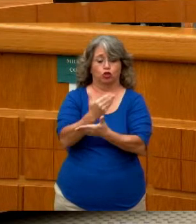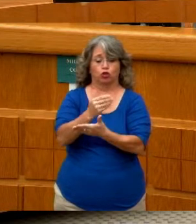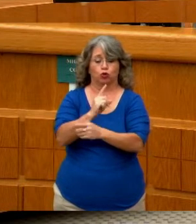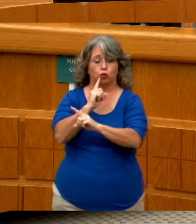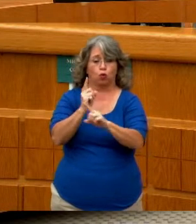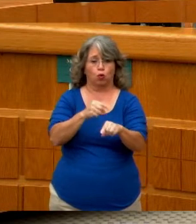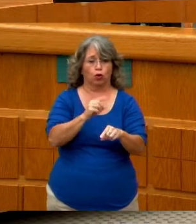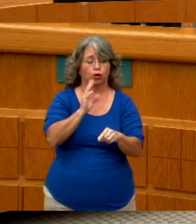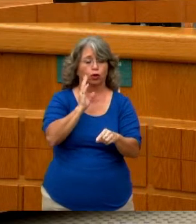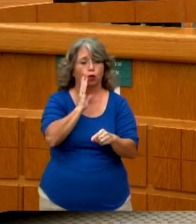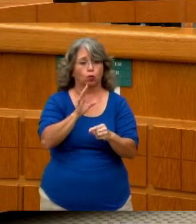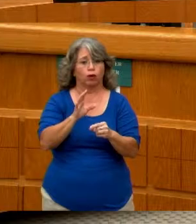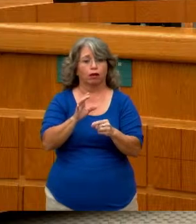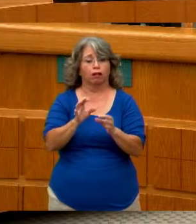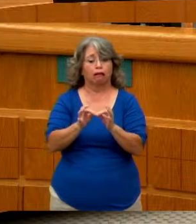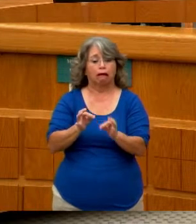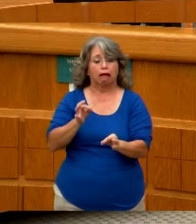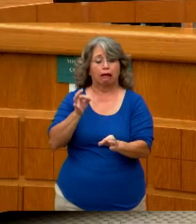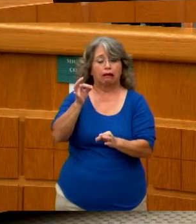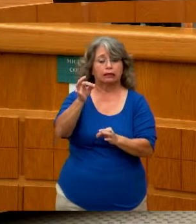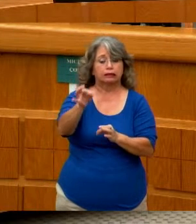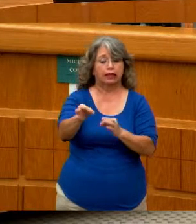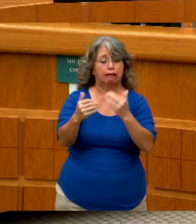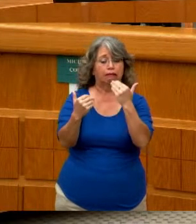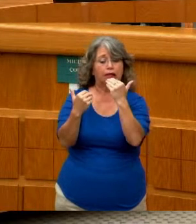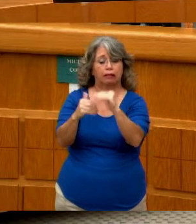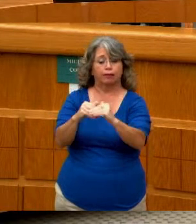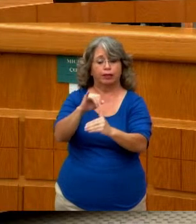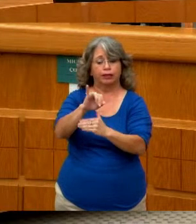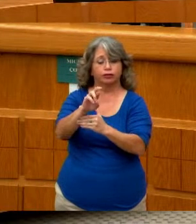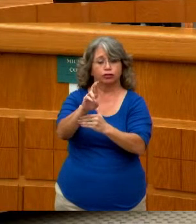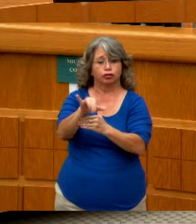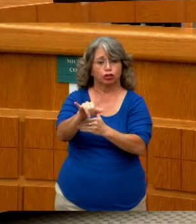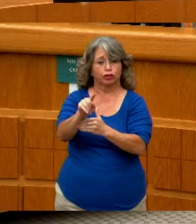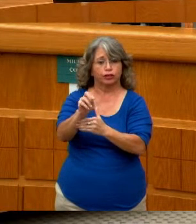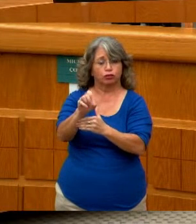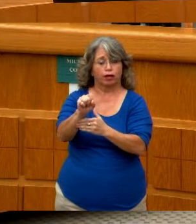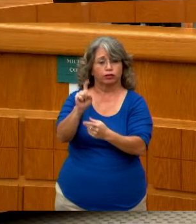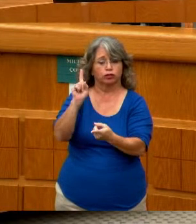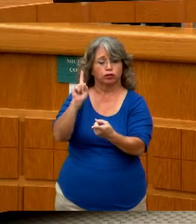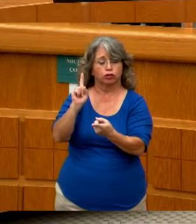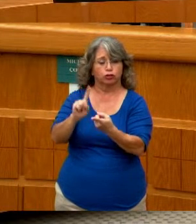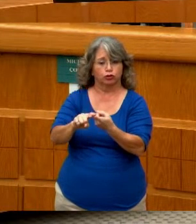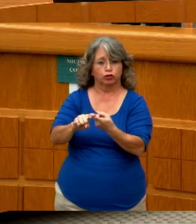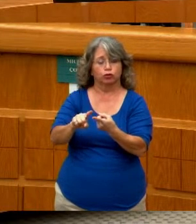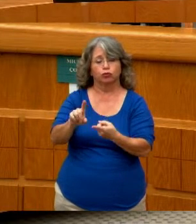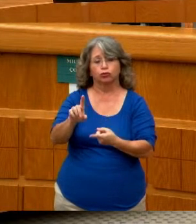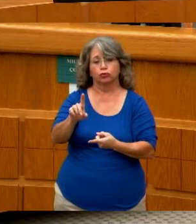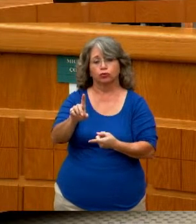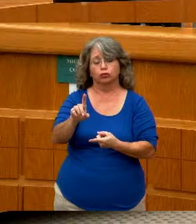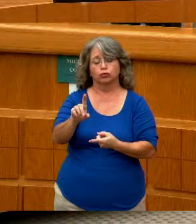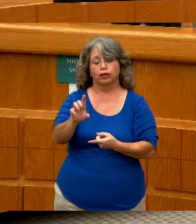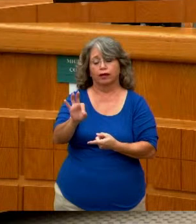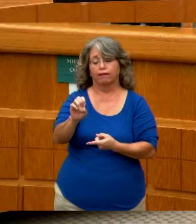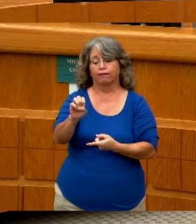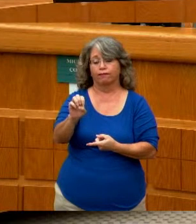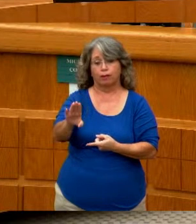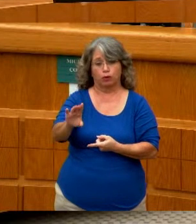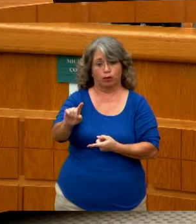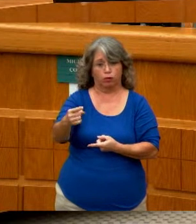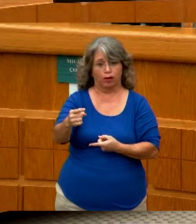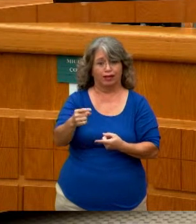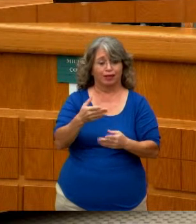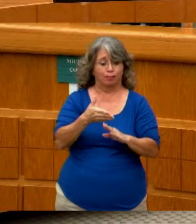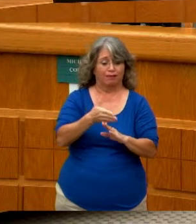to February 1st, 2021 from December 1st. So we were on a stay, no jury trials until